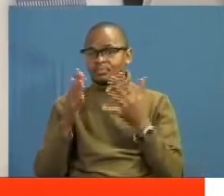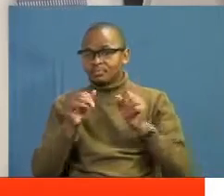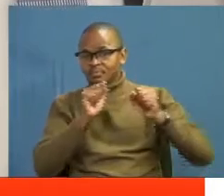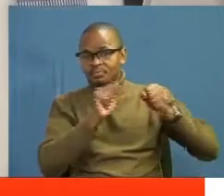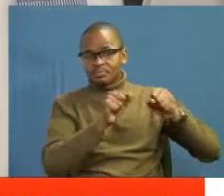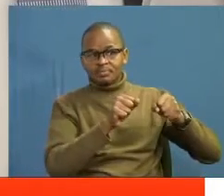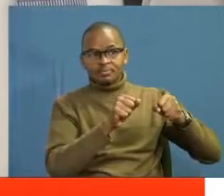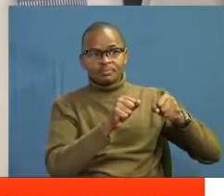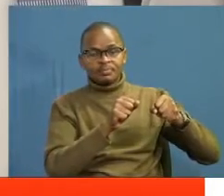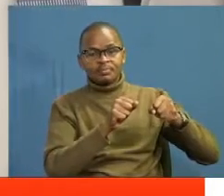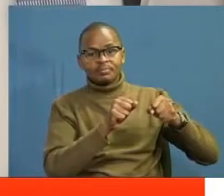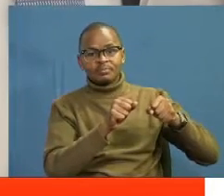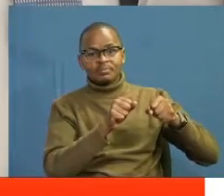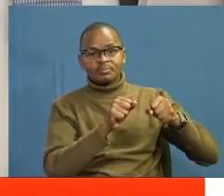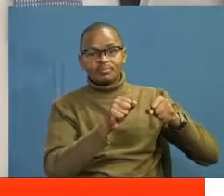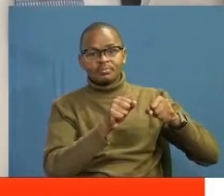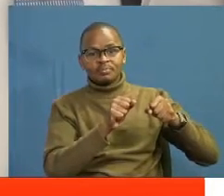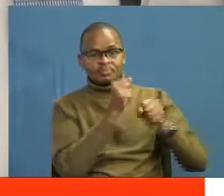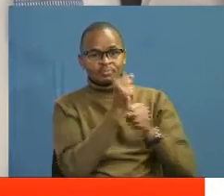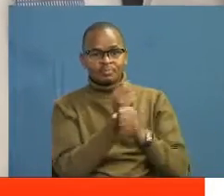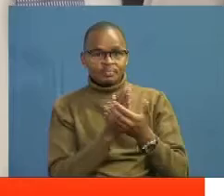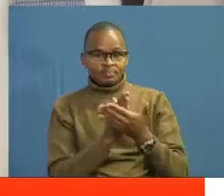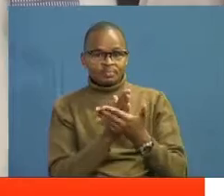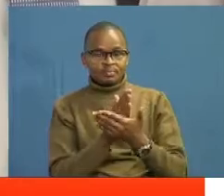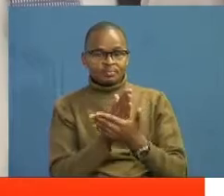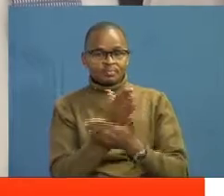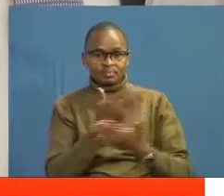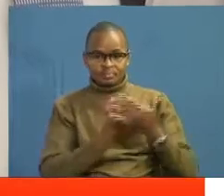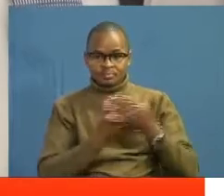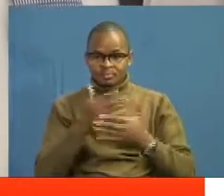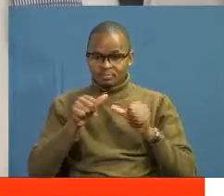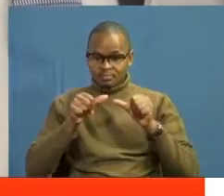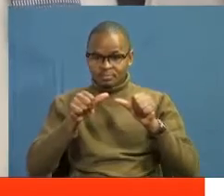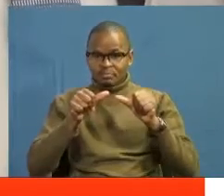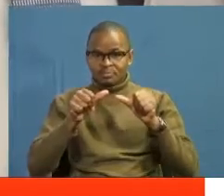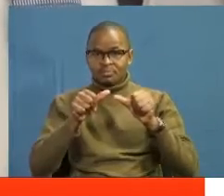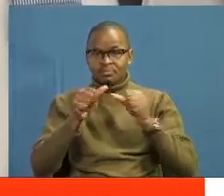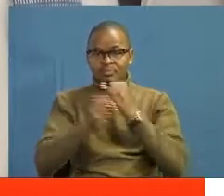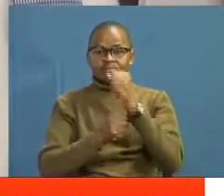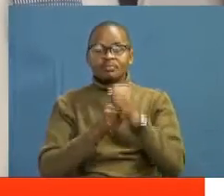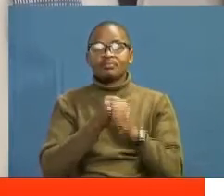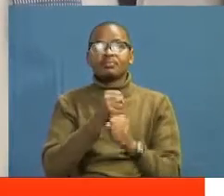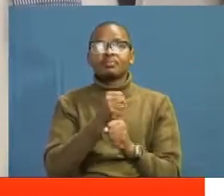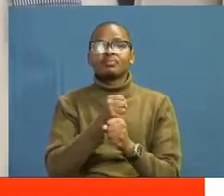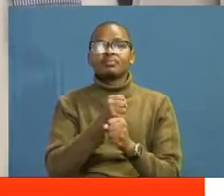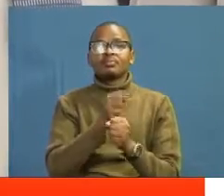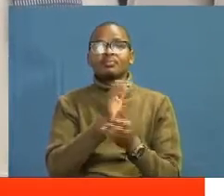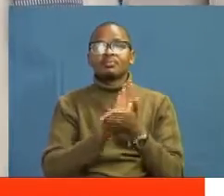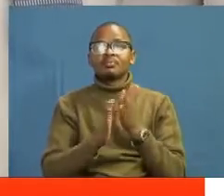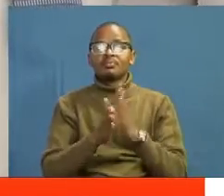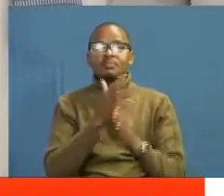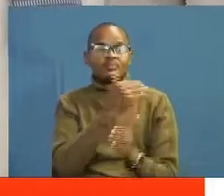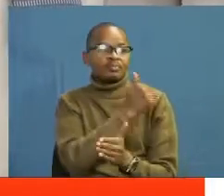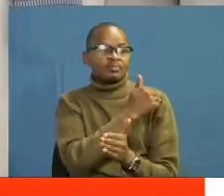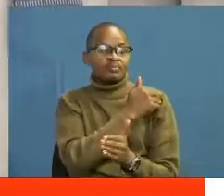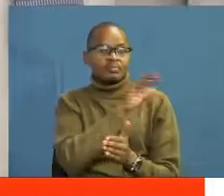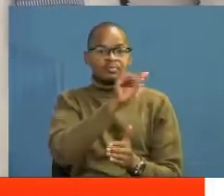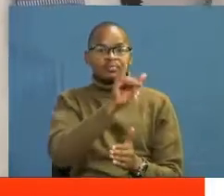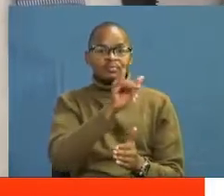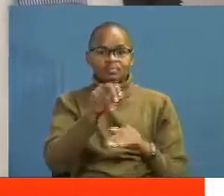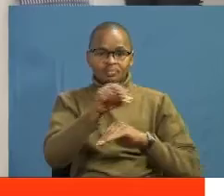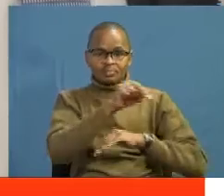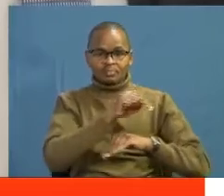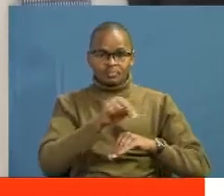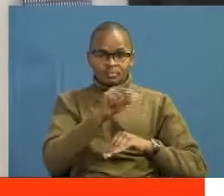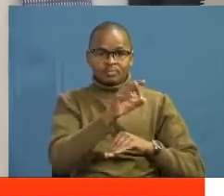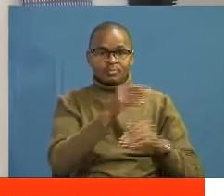to make sure their business goes on throughout the year without being interrupted by a very natural act